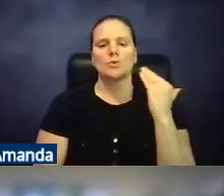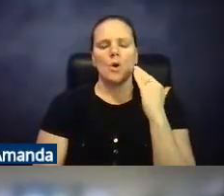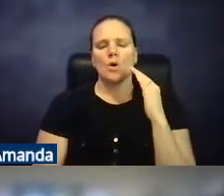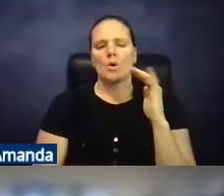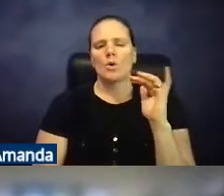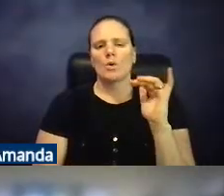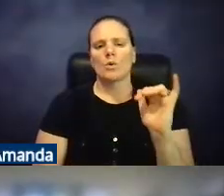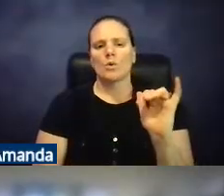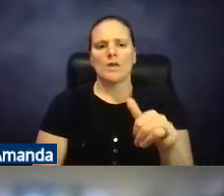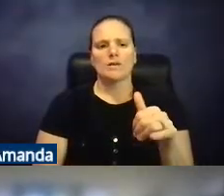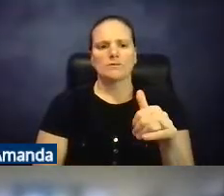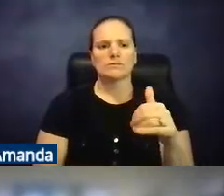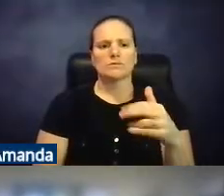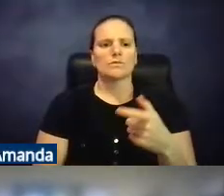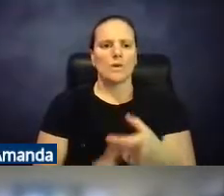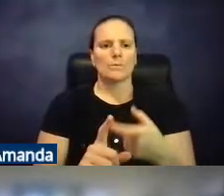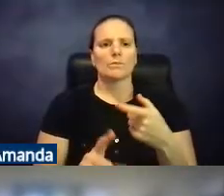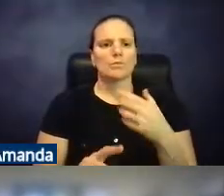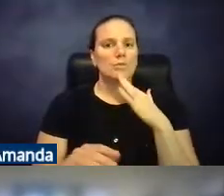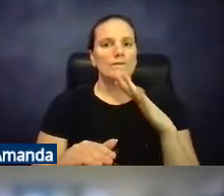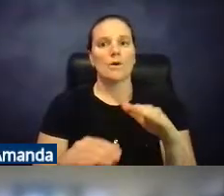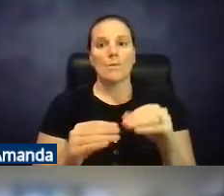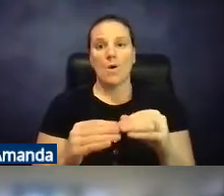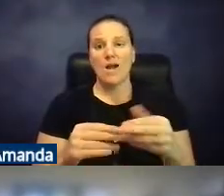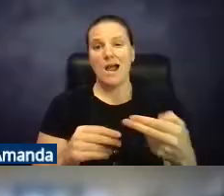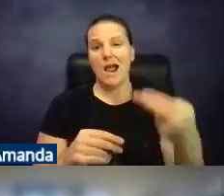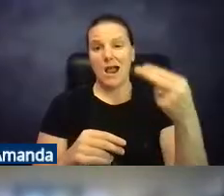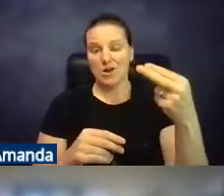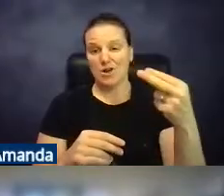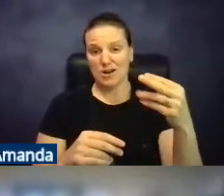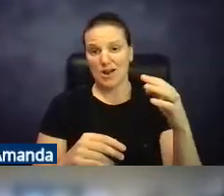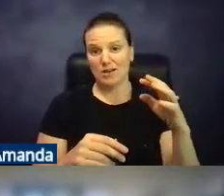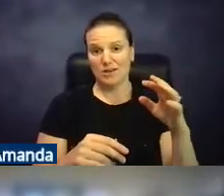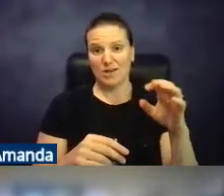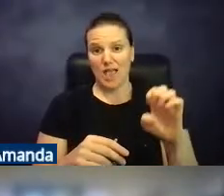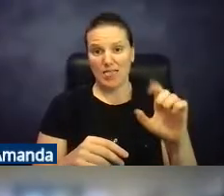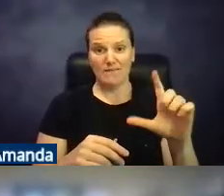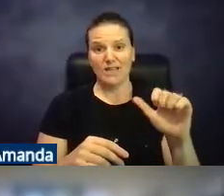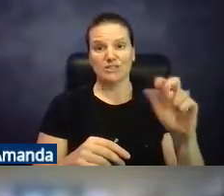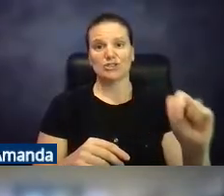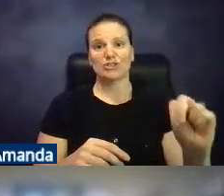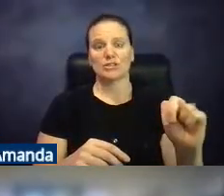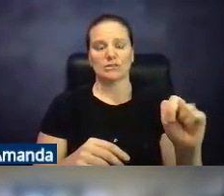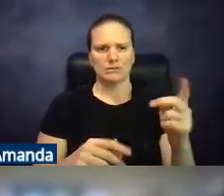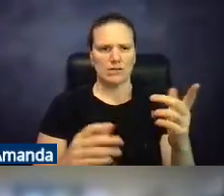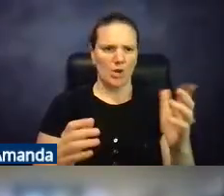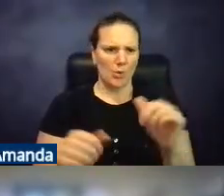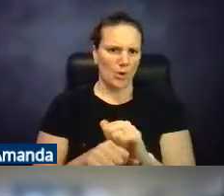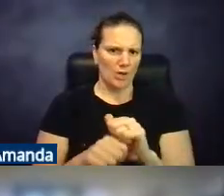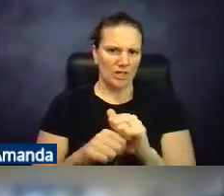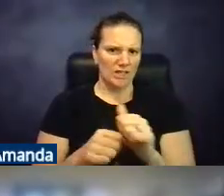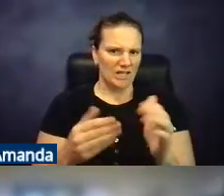the river, we are at a higher elevation than today. So inherently, those are working against each other. But